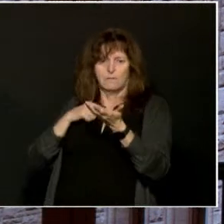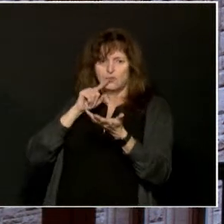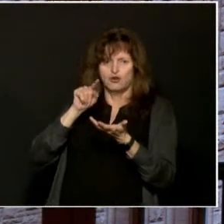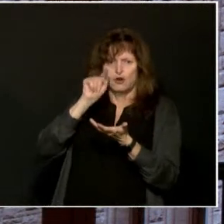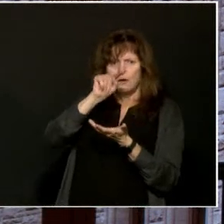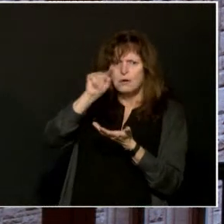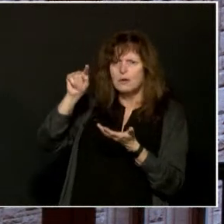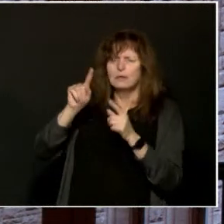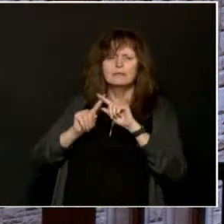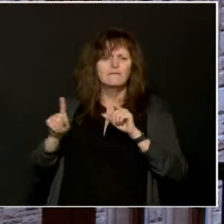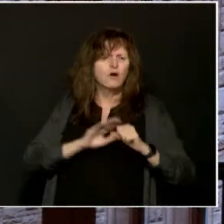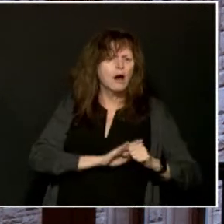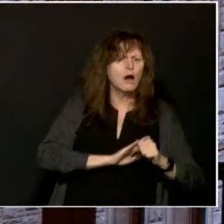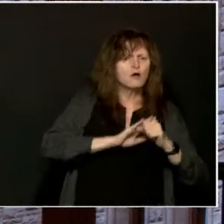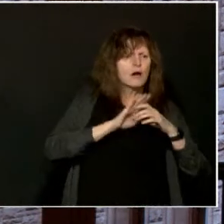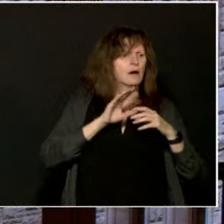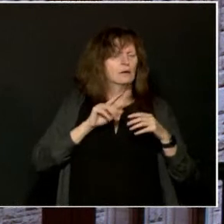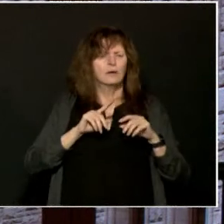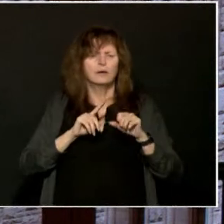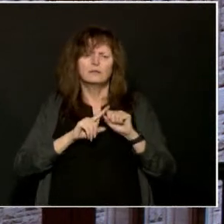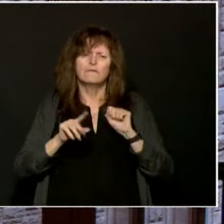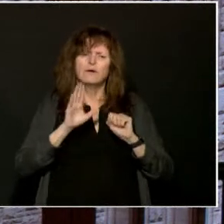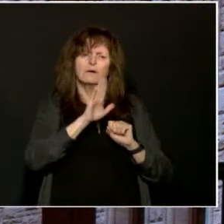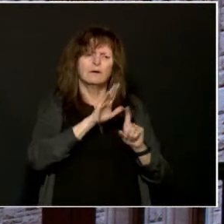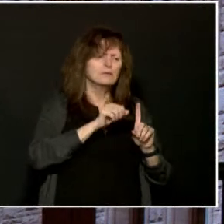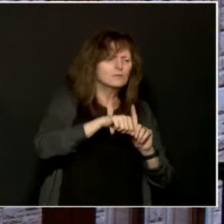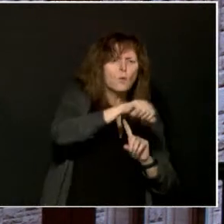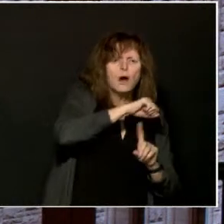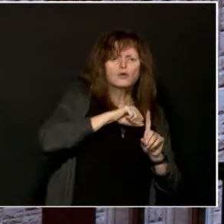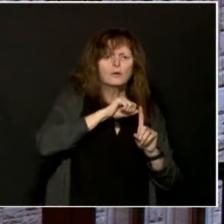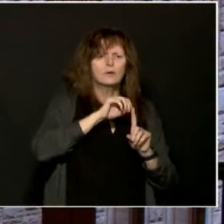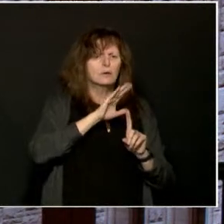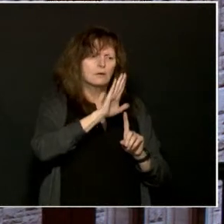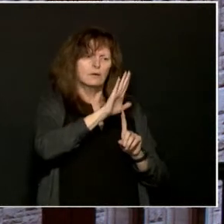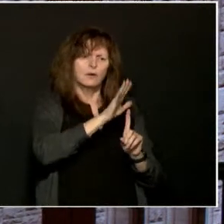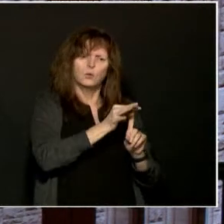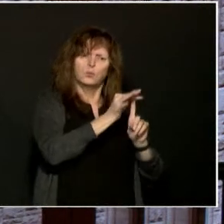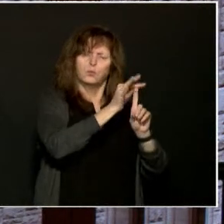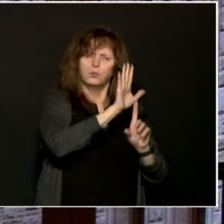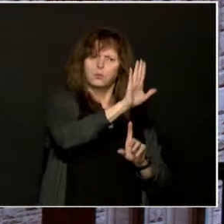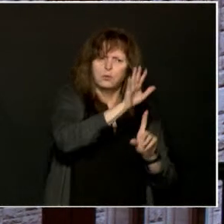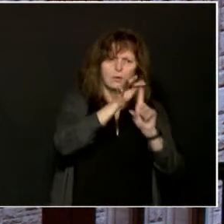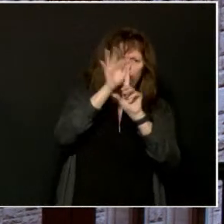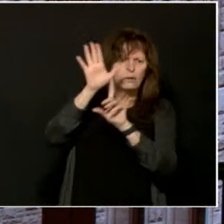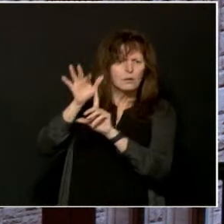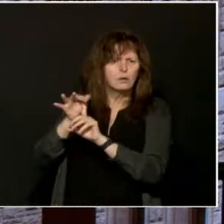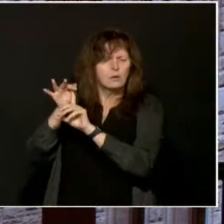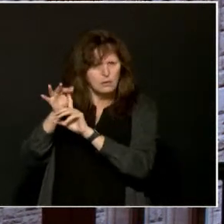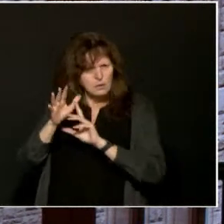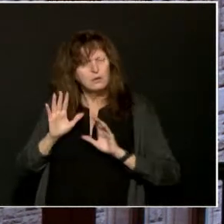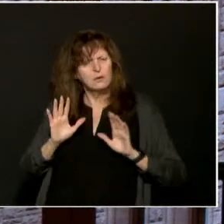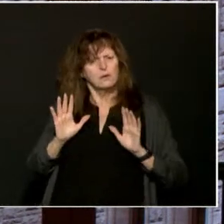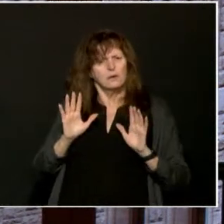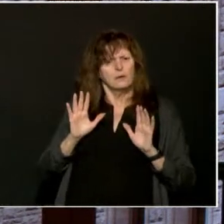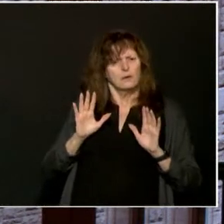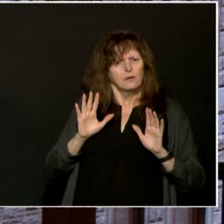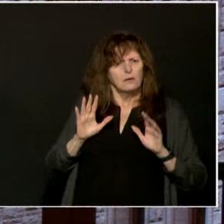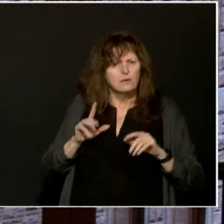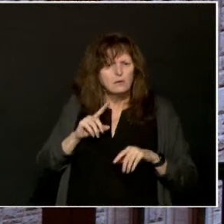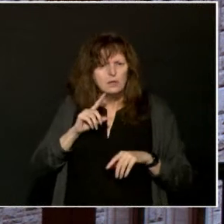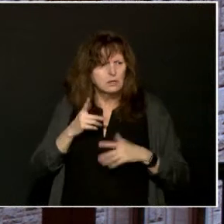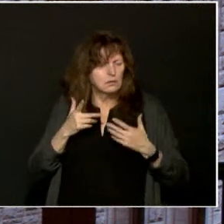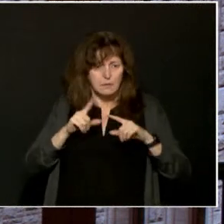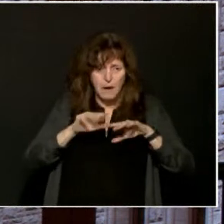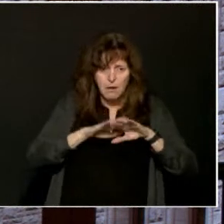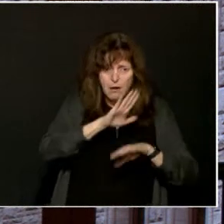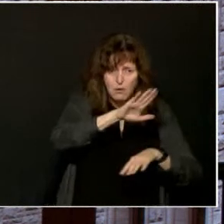think, as I have in the past when I've had issues at the local level, I really depend on the knowledge base of principals who know their